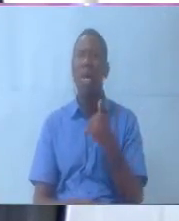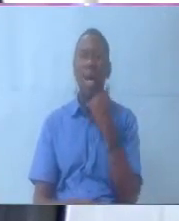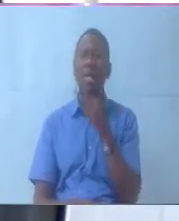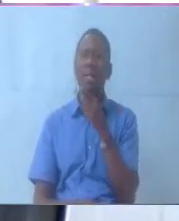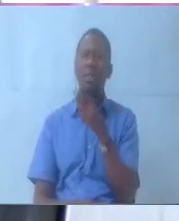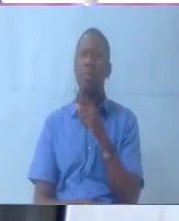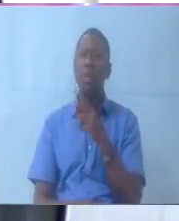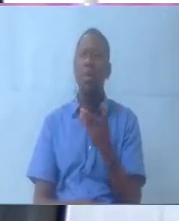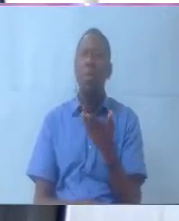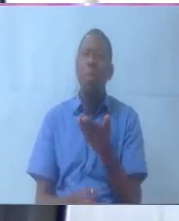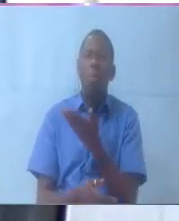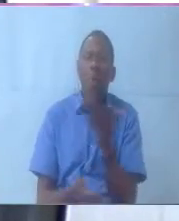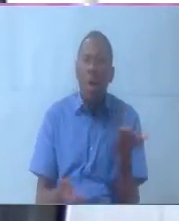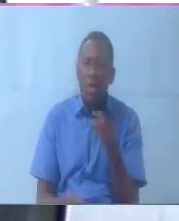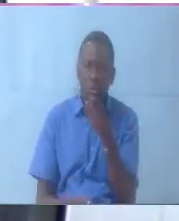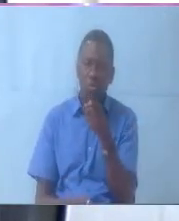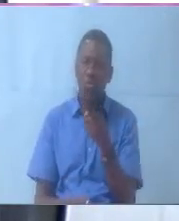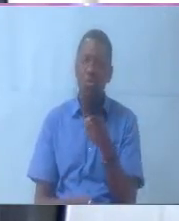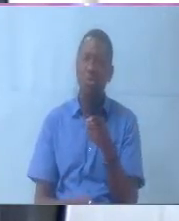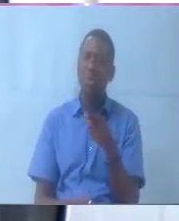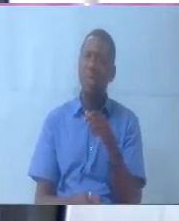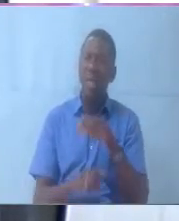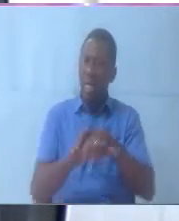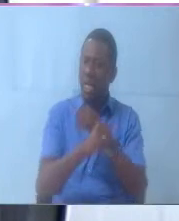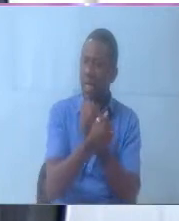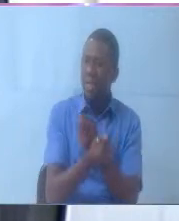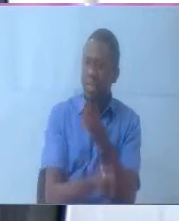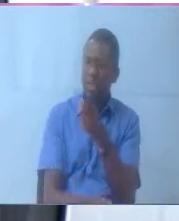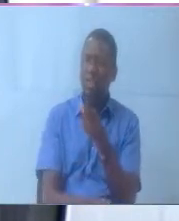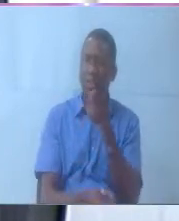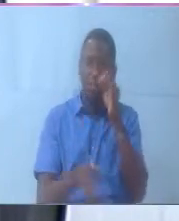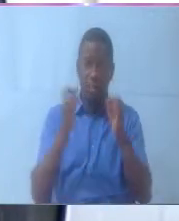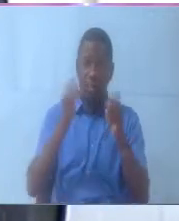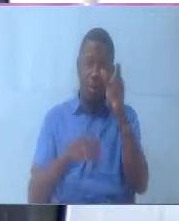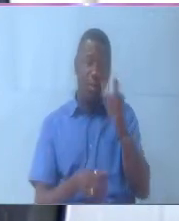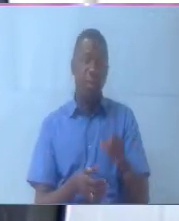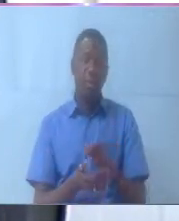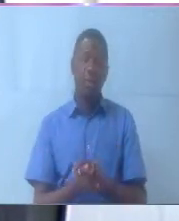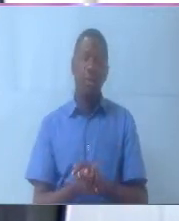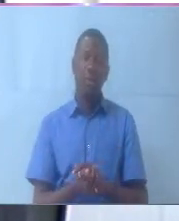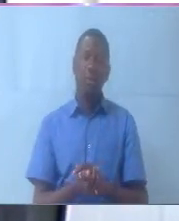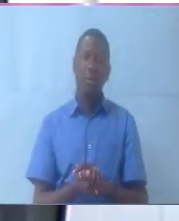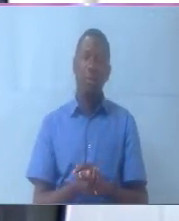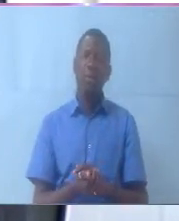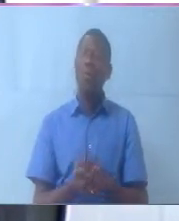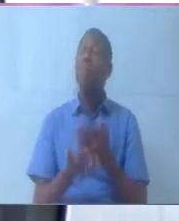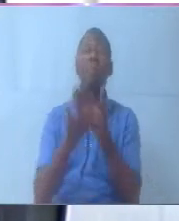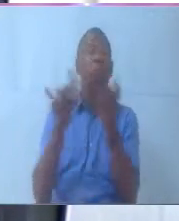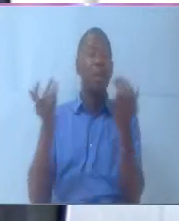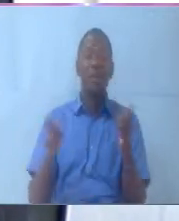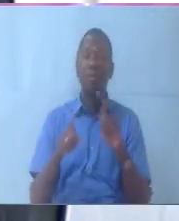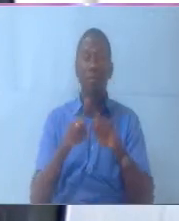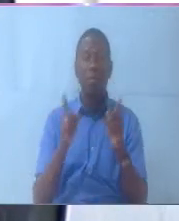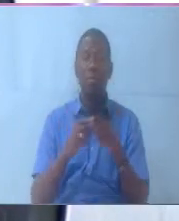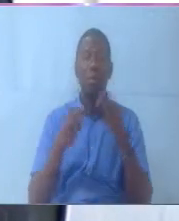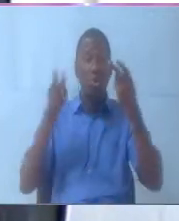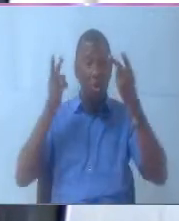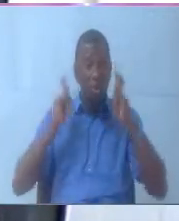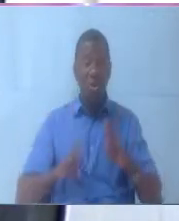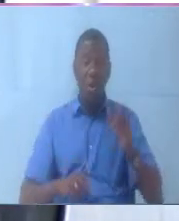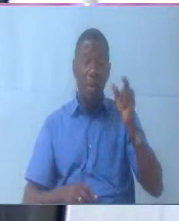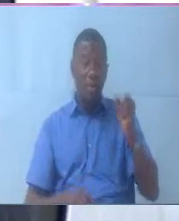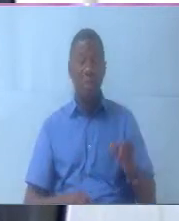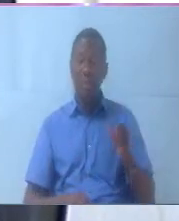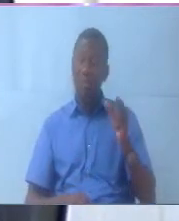this magistrate? Ka nyinin ka munan nyin kitindirla karimuta. You know, so a lot of from lawyers, from litigants, from, you